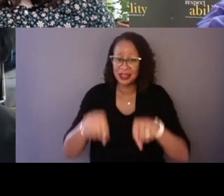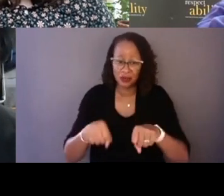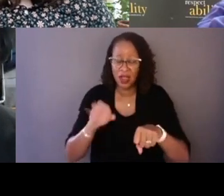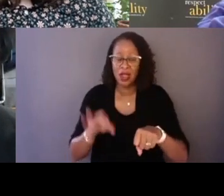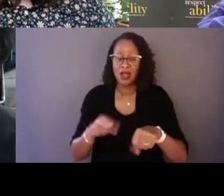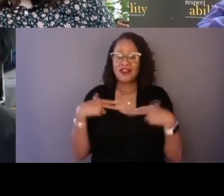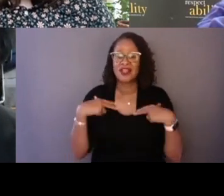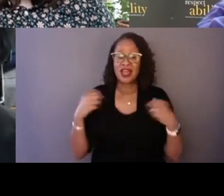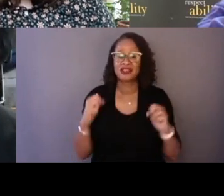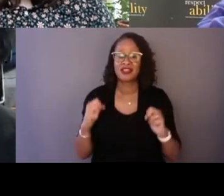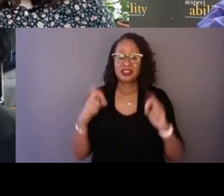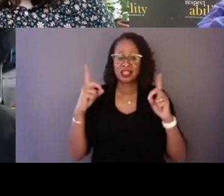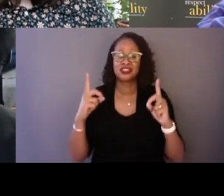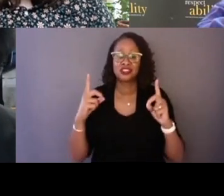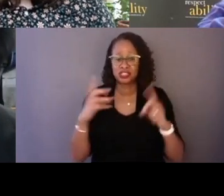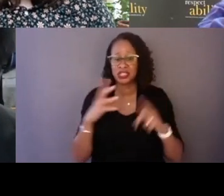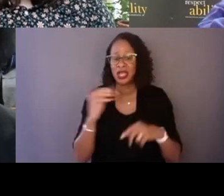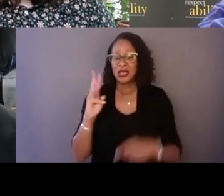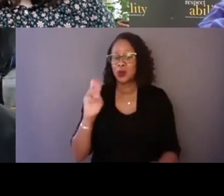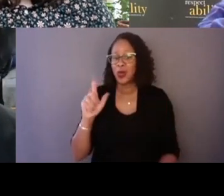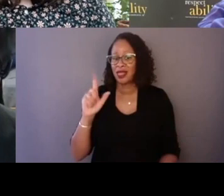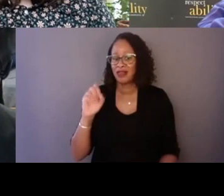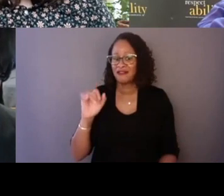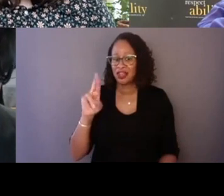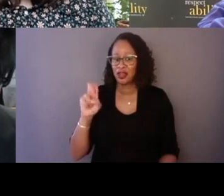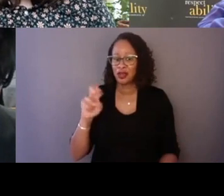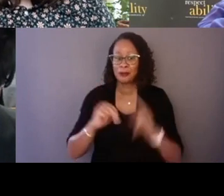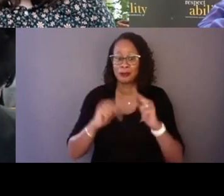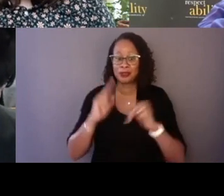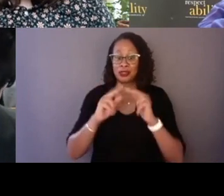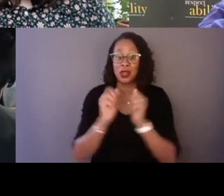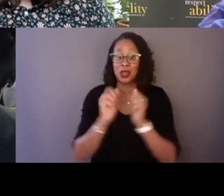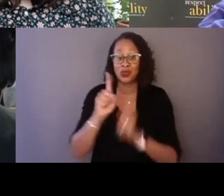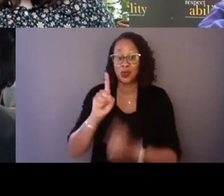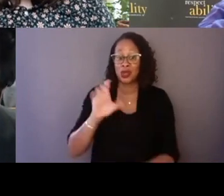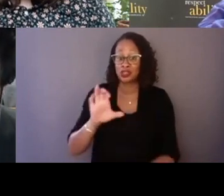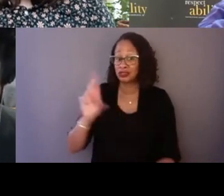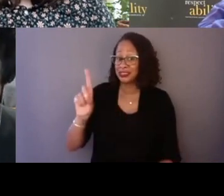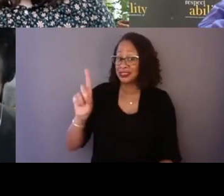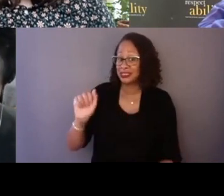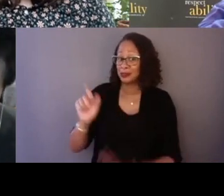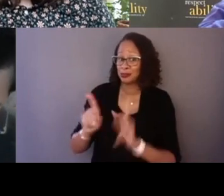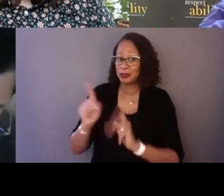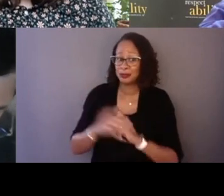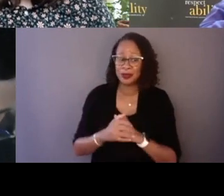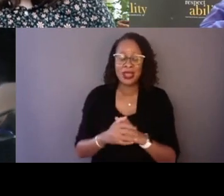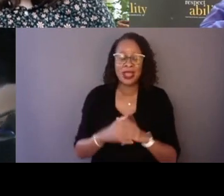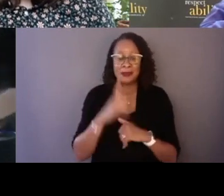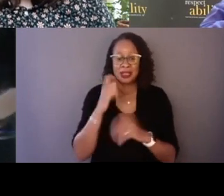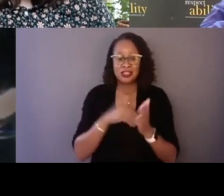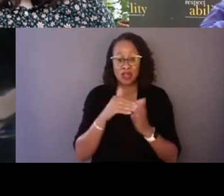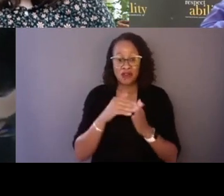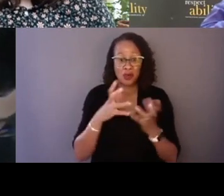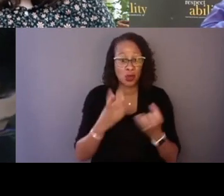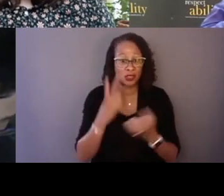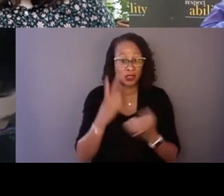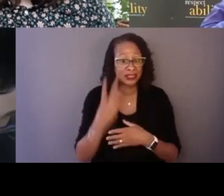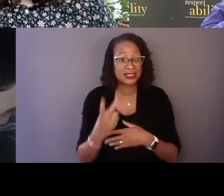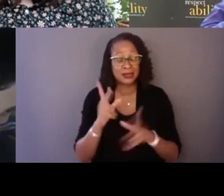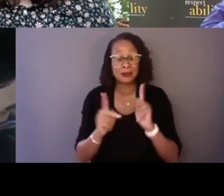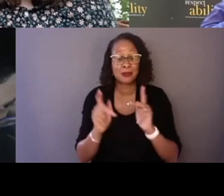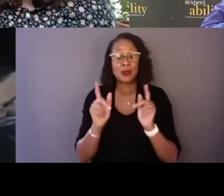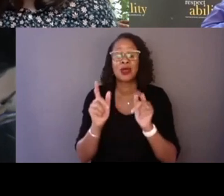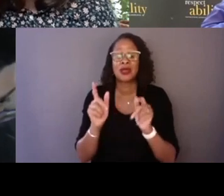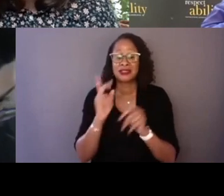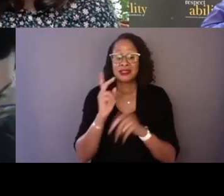health, education, and welfare building with 100 people, because a lot of times we want people to see disability as